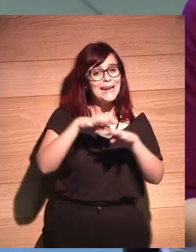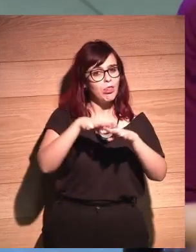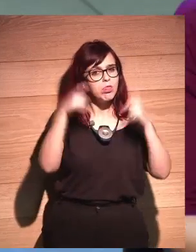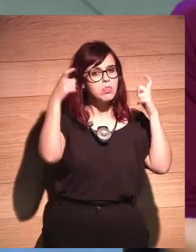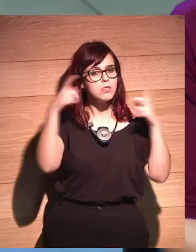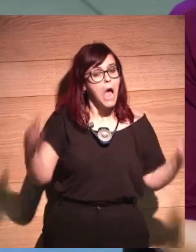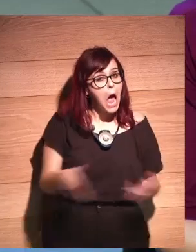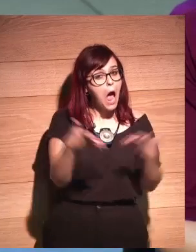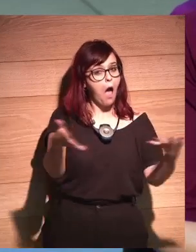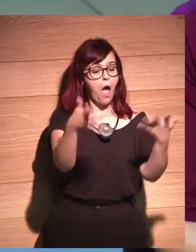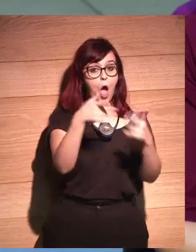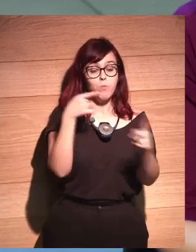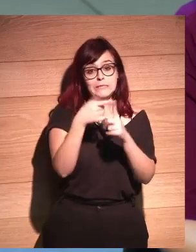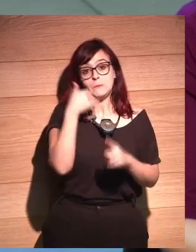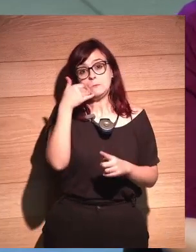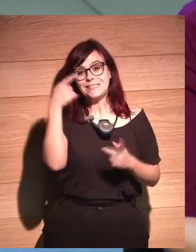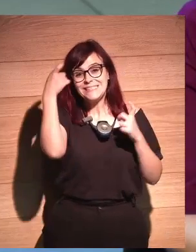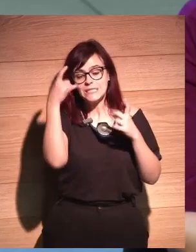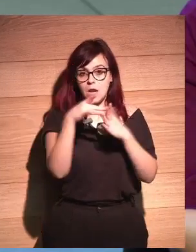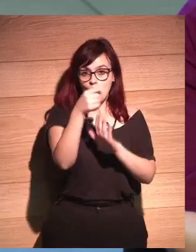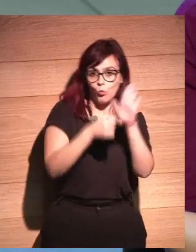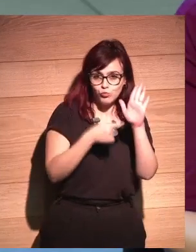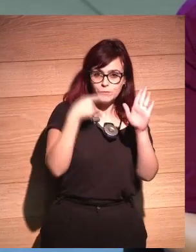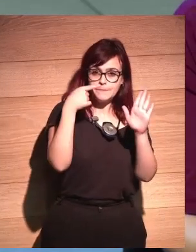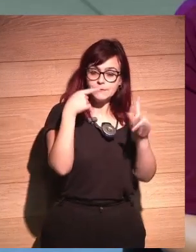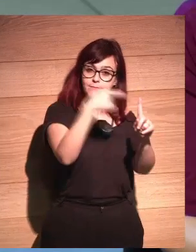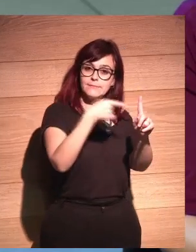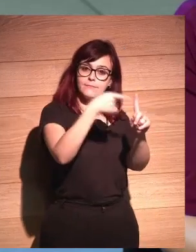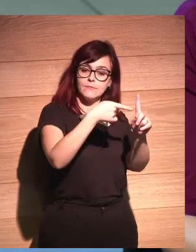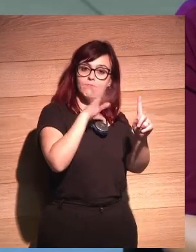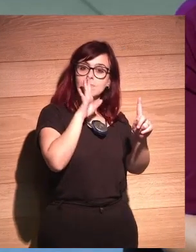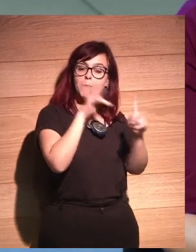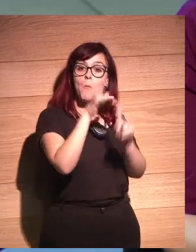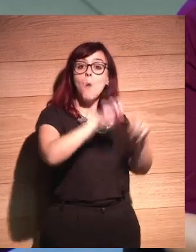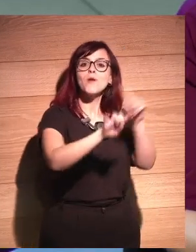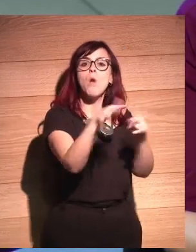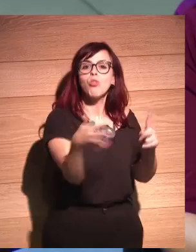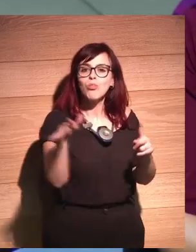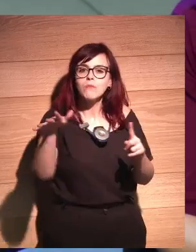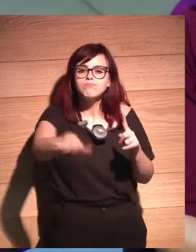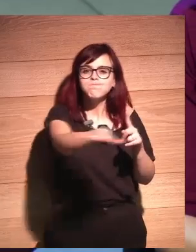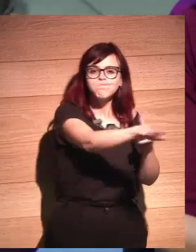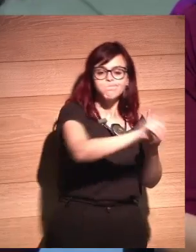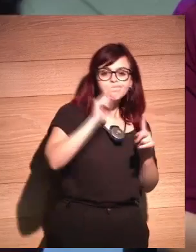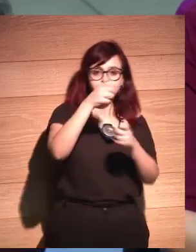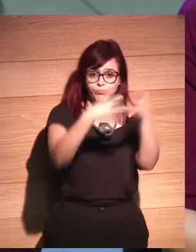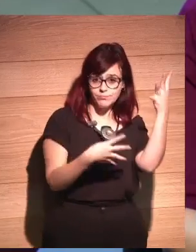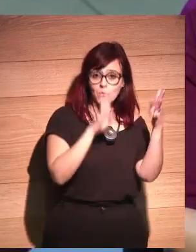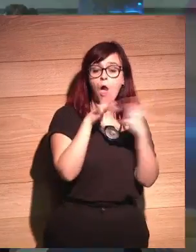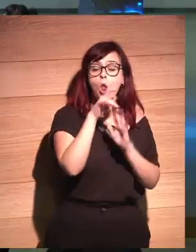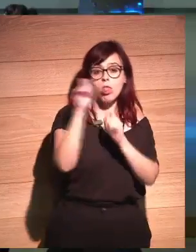follow-up. From our network, we are trying to highlight where